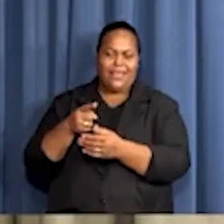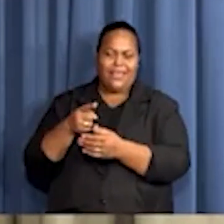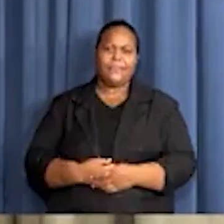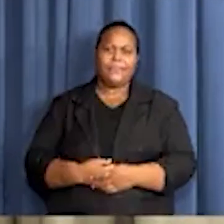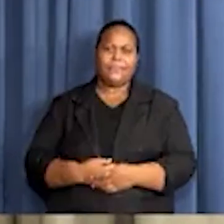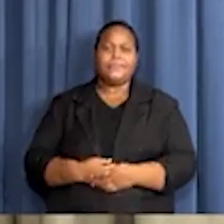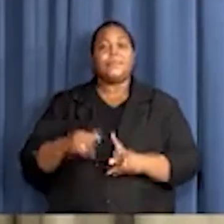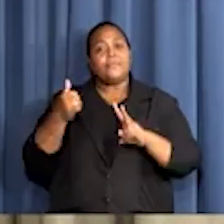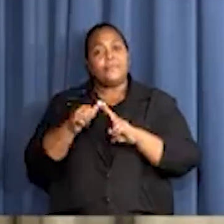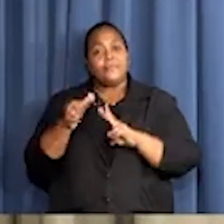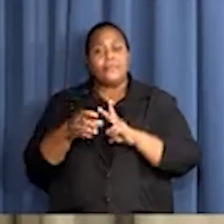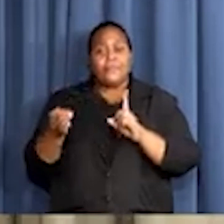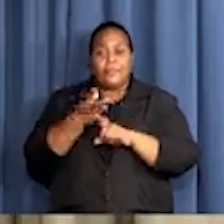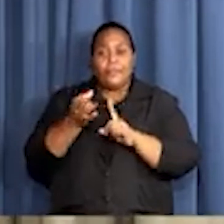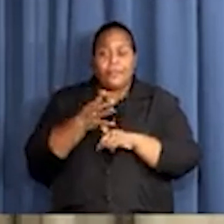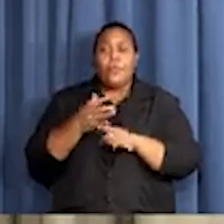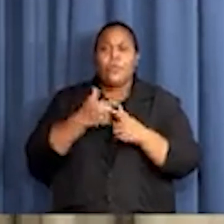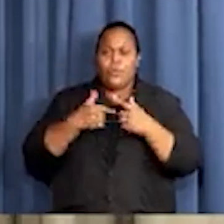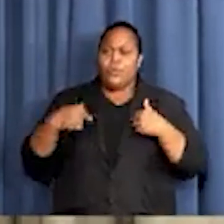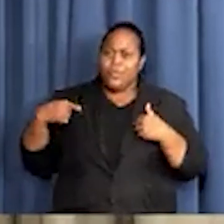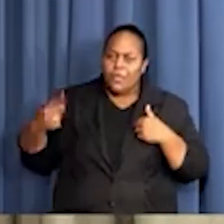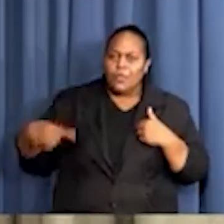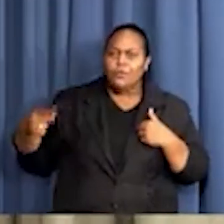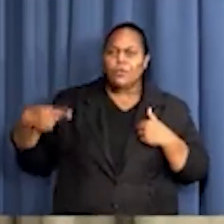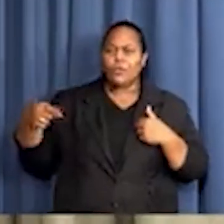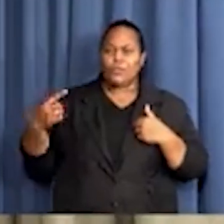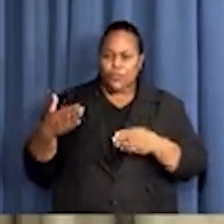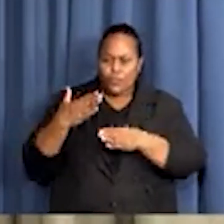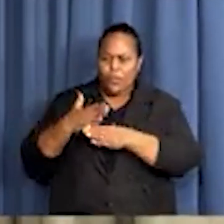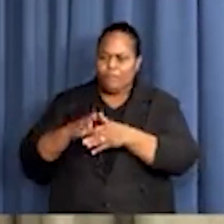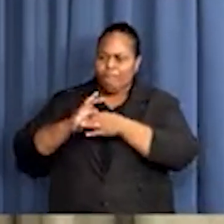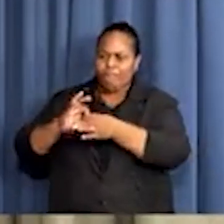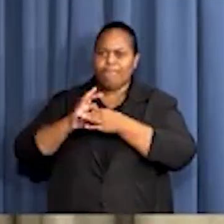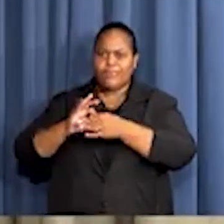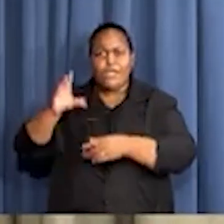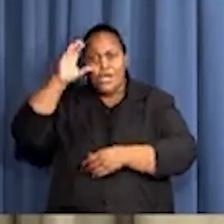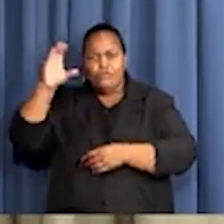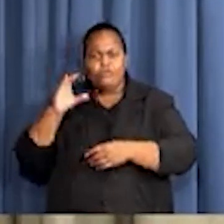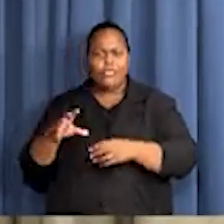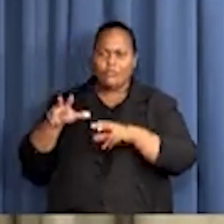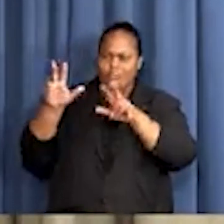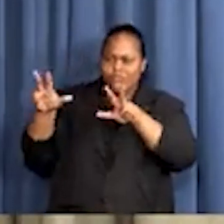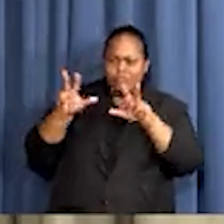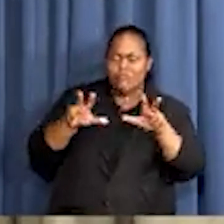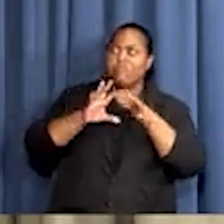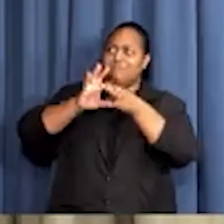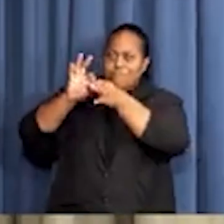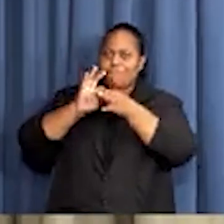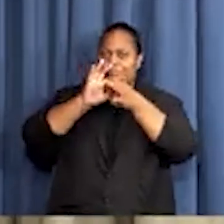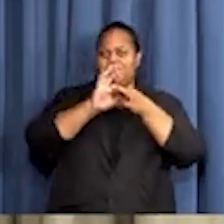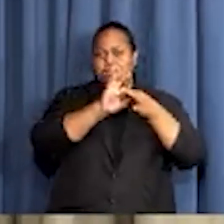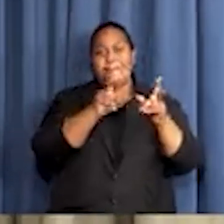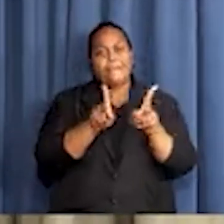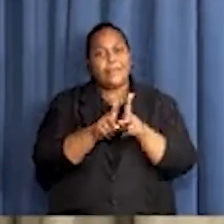crucial and critical that we continue to engage with our bilateral and multilateral partners in our commitment